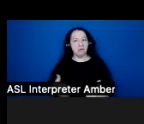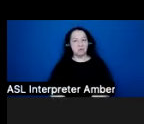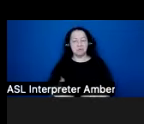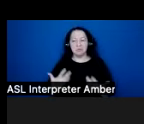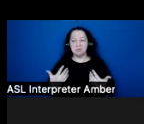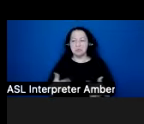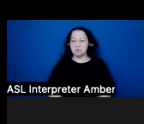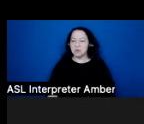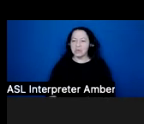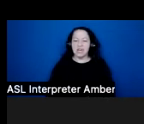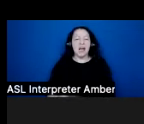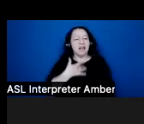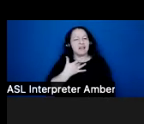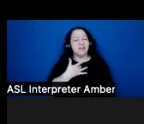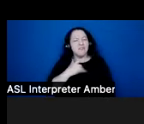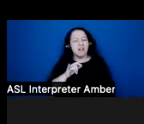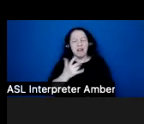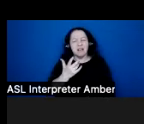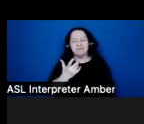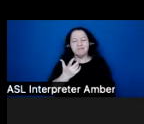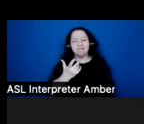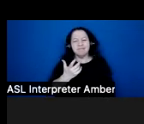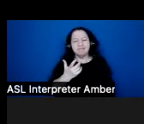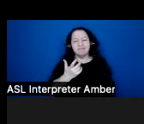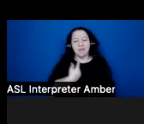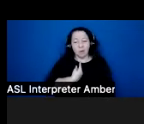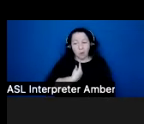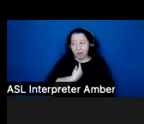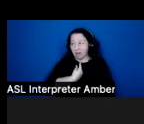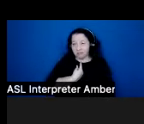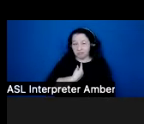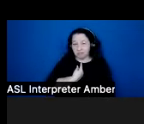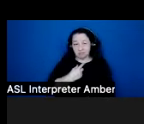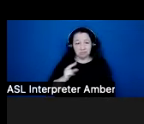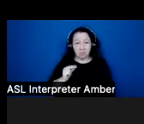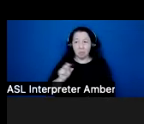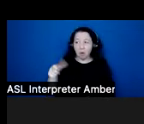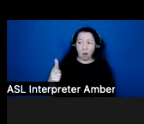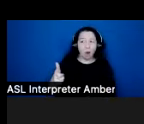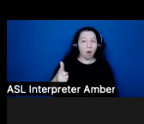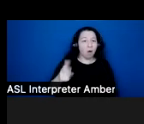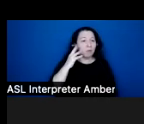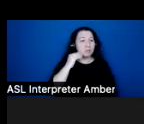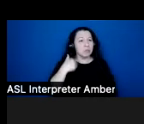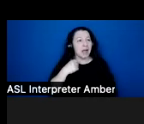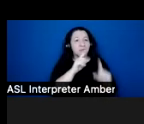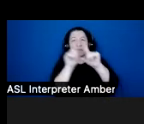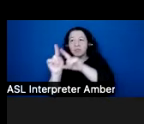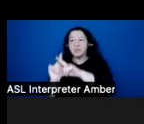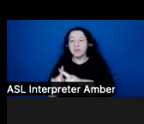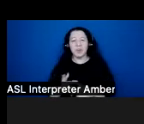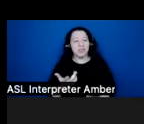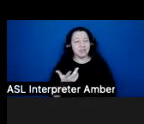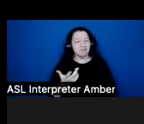if you feel like, well, I'm not the only person, right? Like there's others who have different experiences, and to sort of